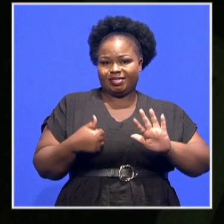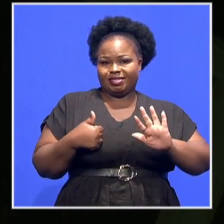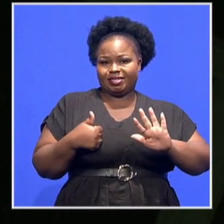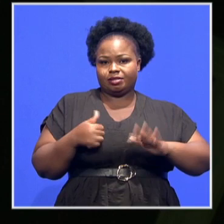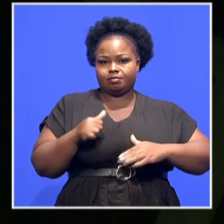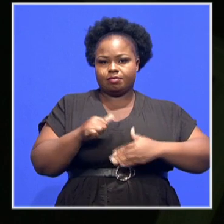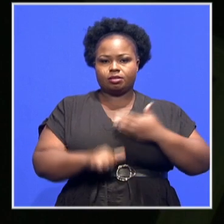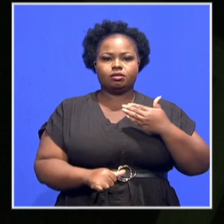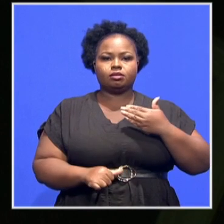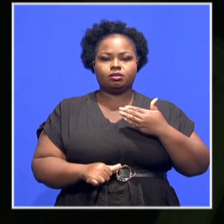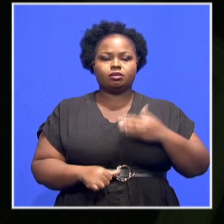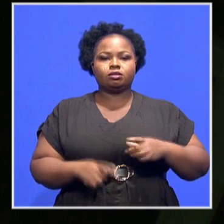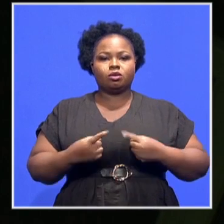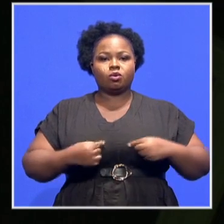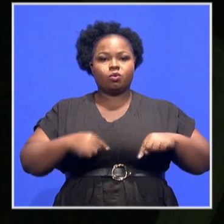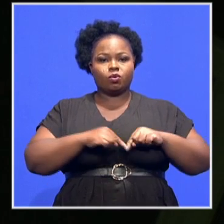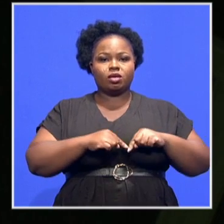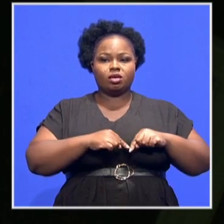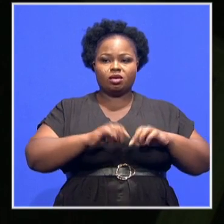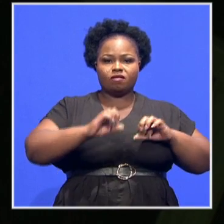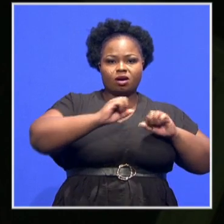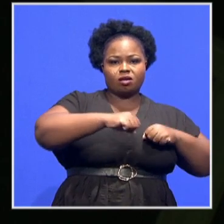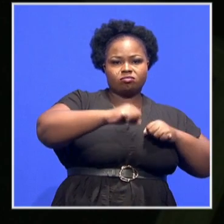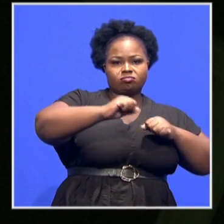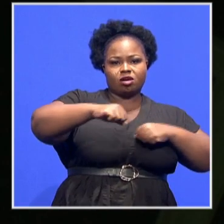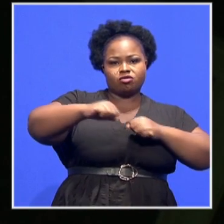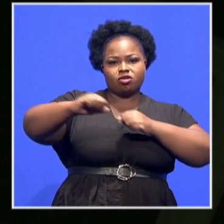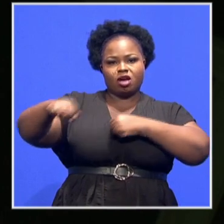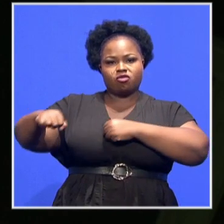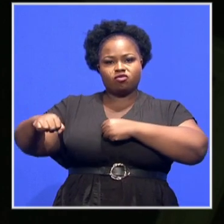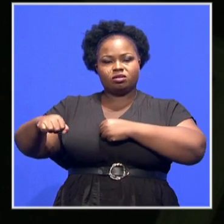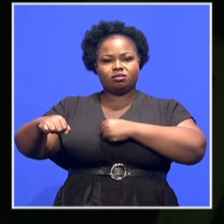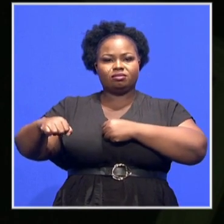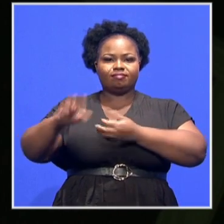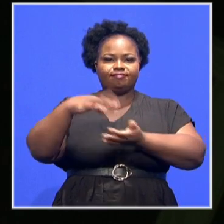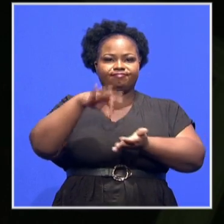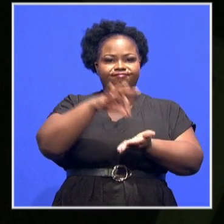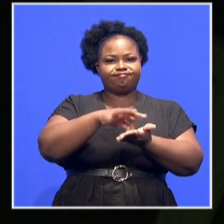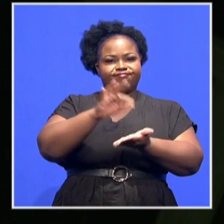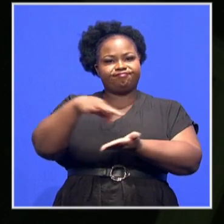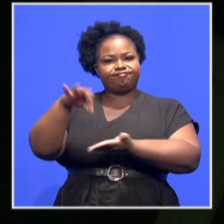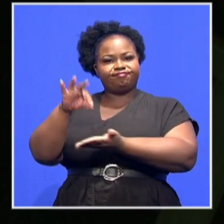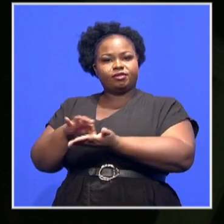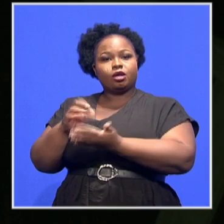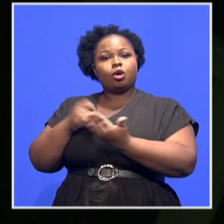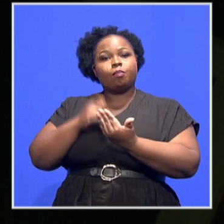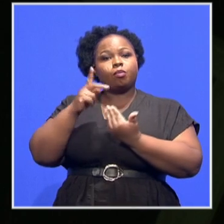signed agreements for 25 projects representing